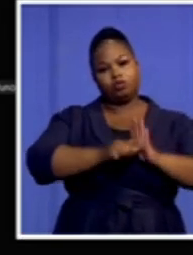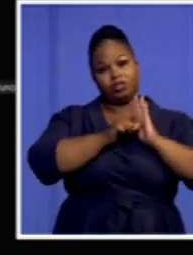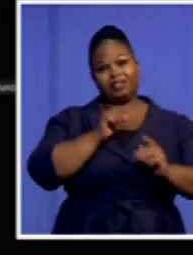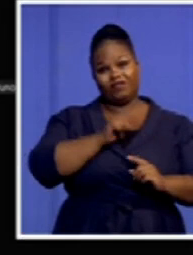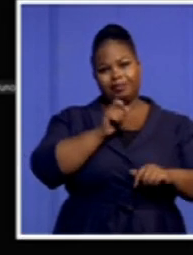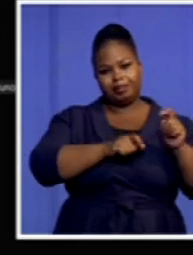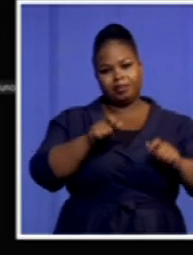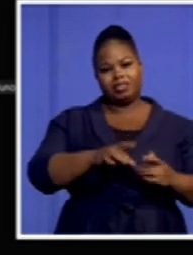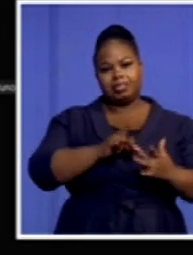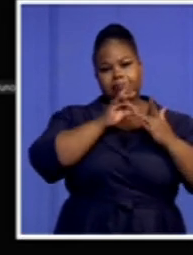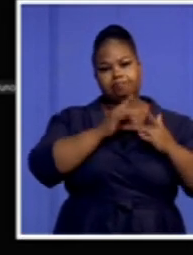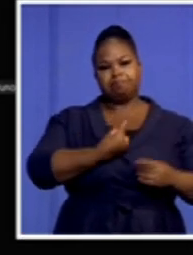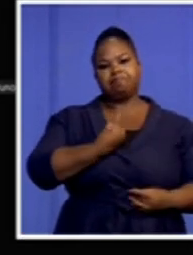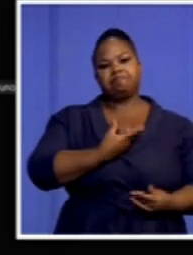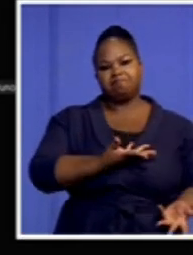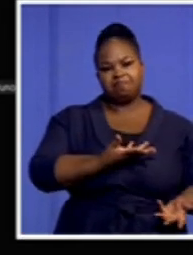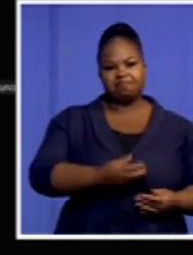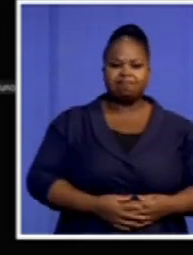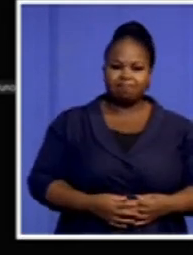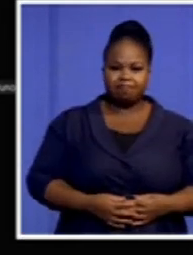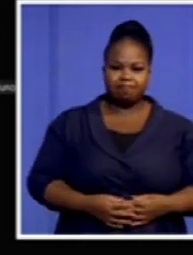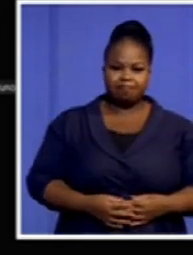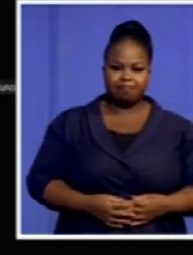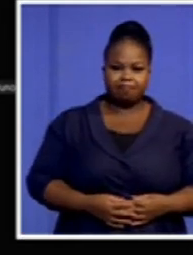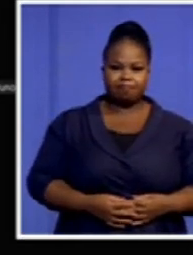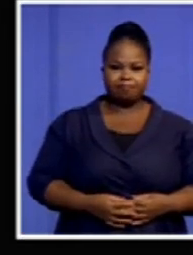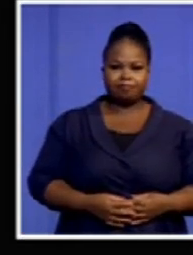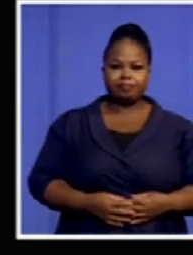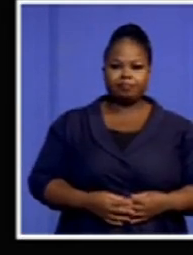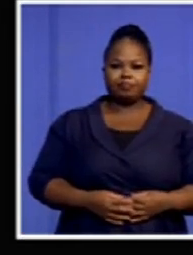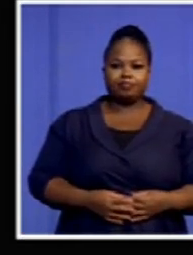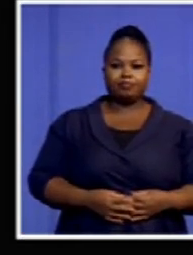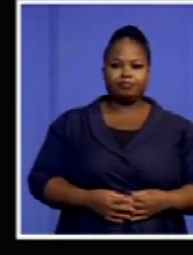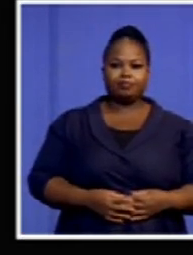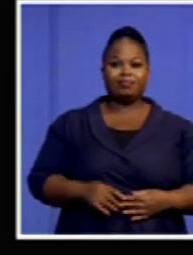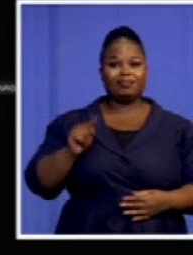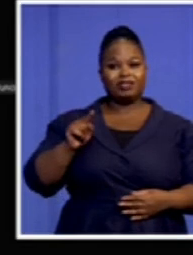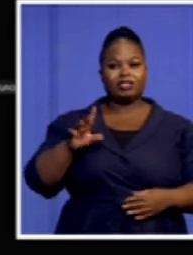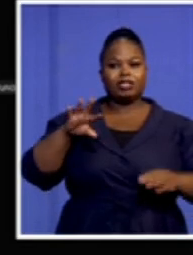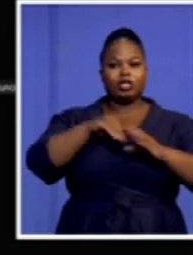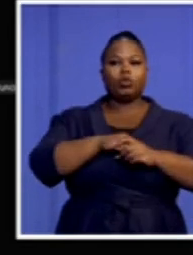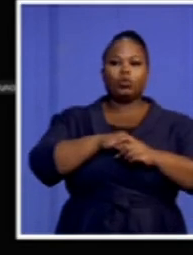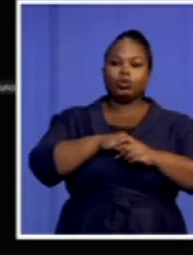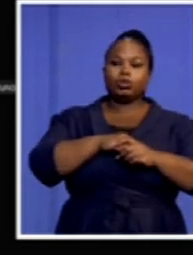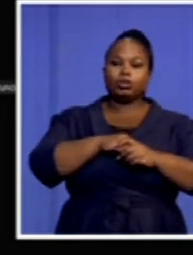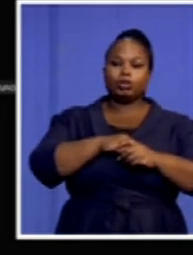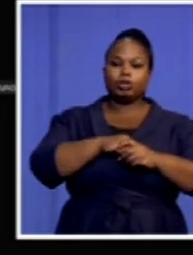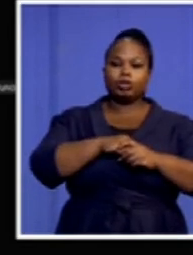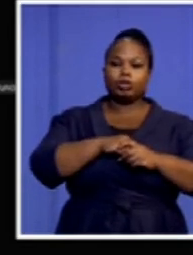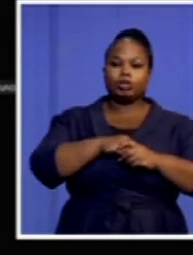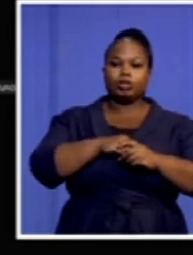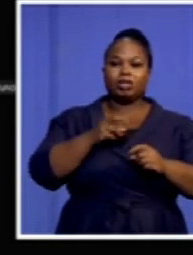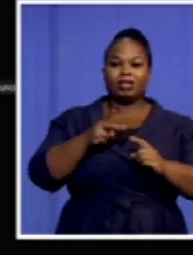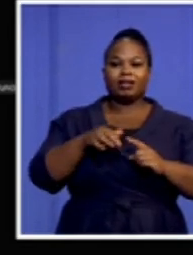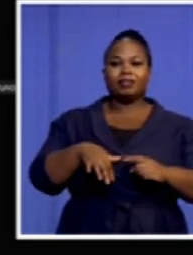self-isolation. These include that the facility must at least be separate